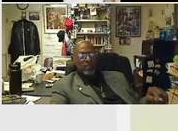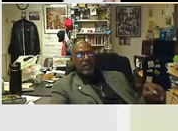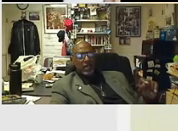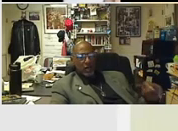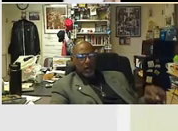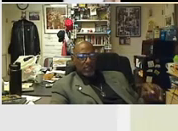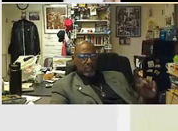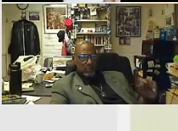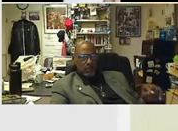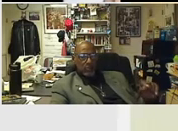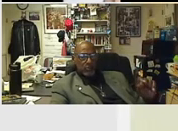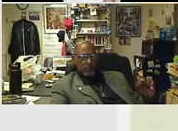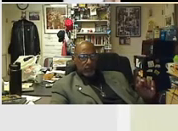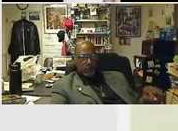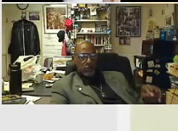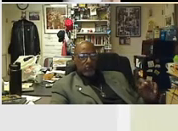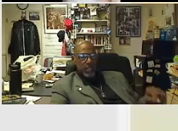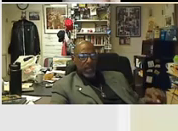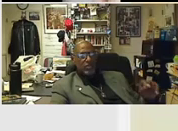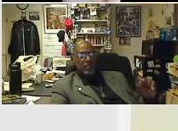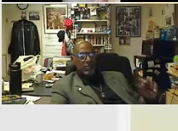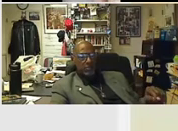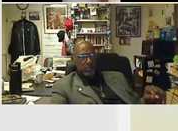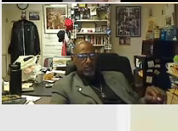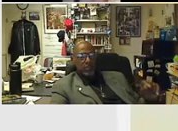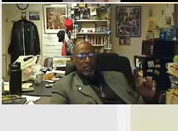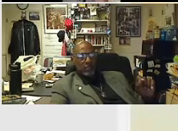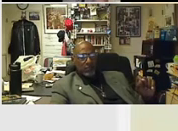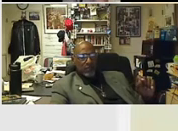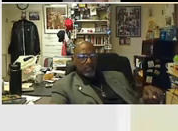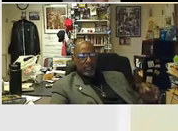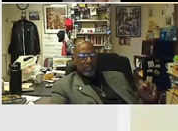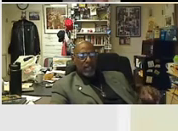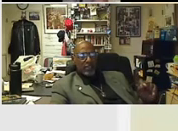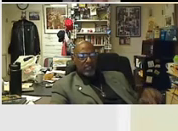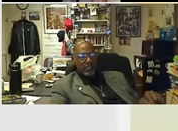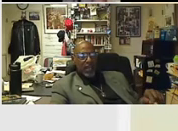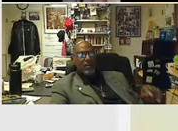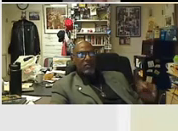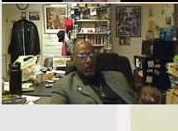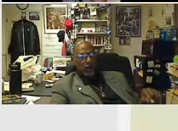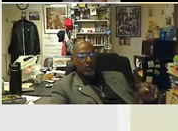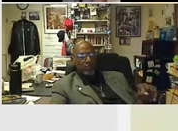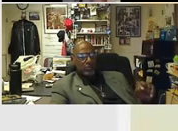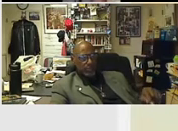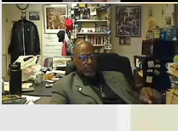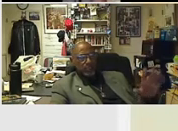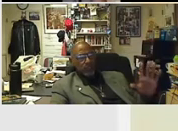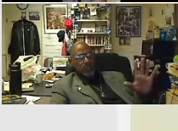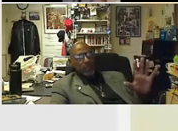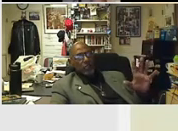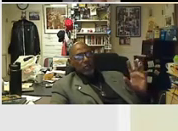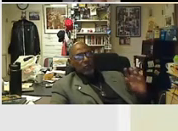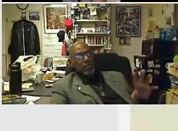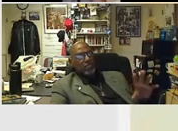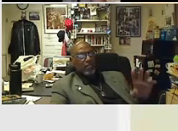up and cause us to grow to full stature and maturity. This is God's desire for all his children.